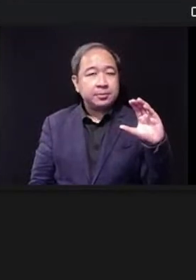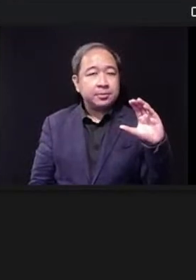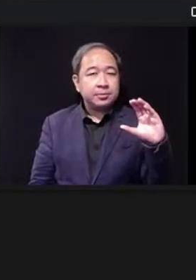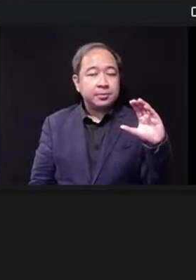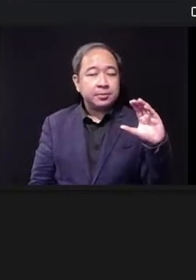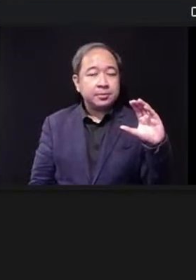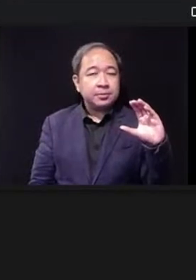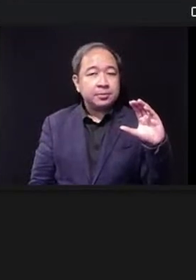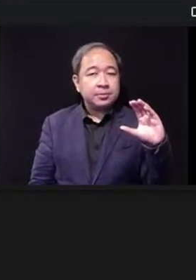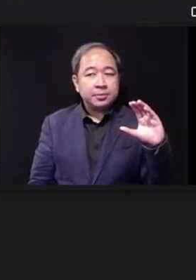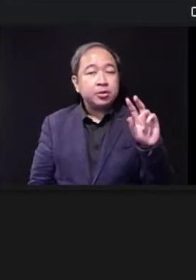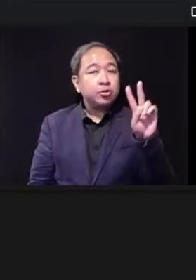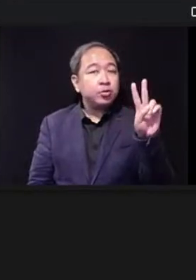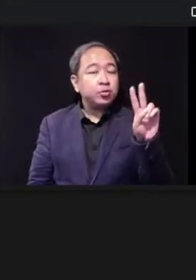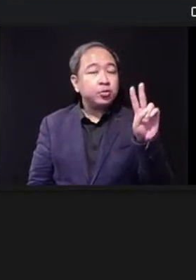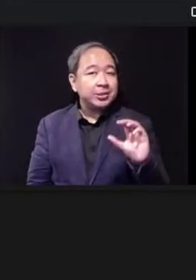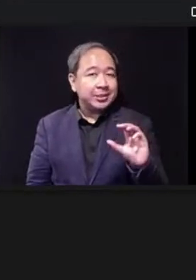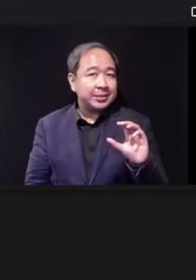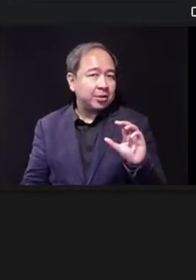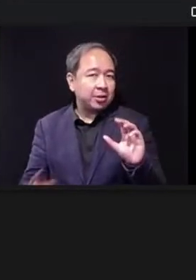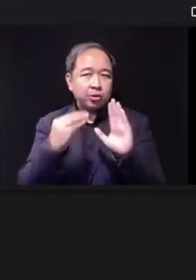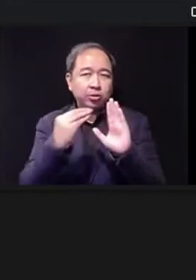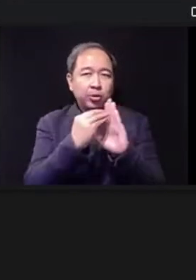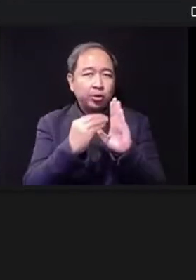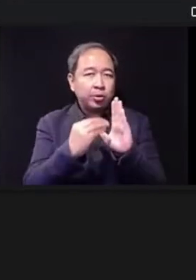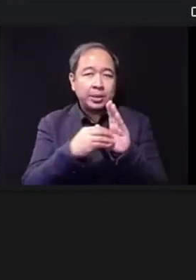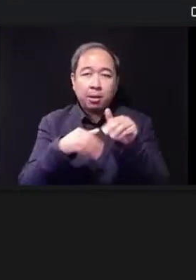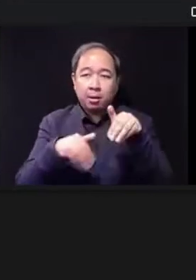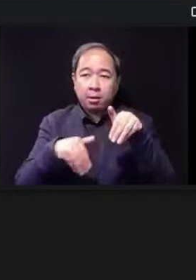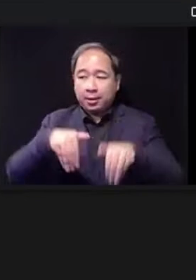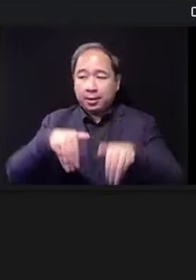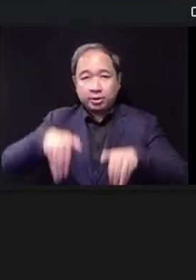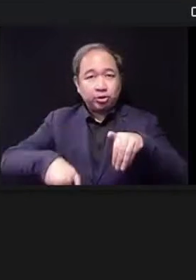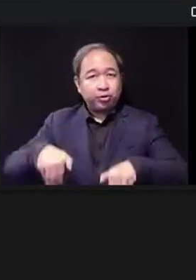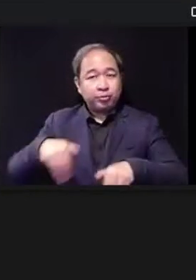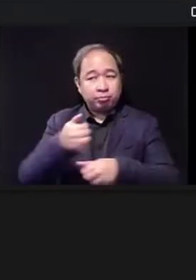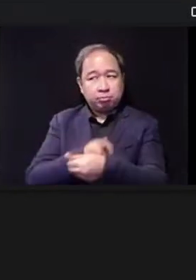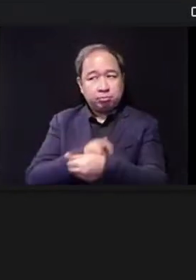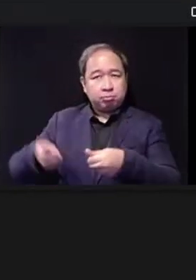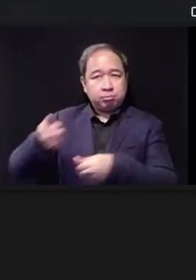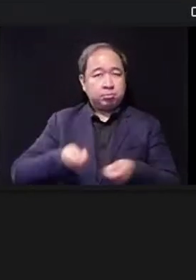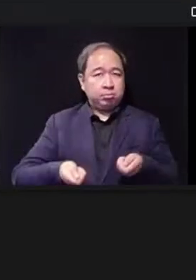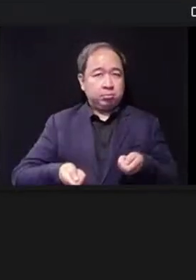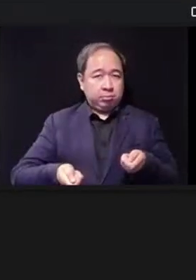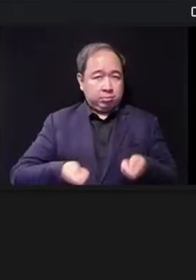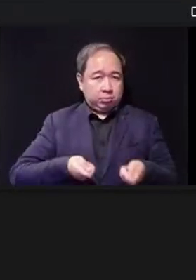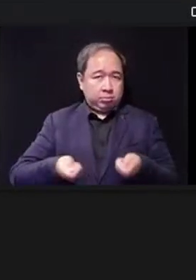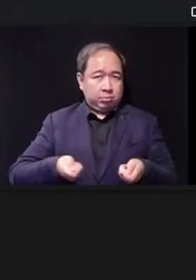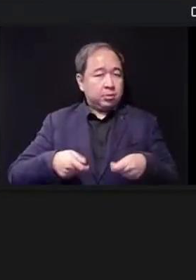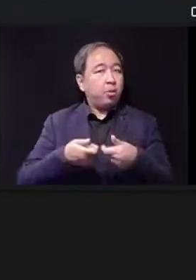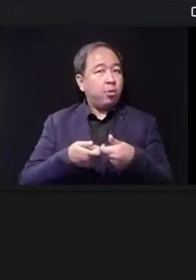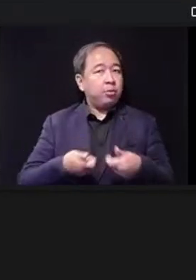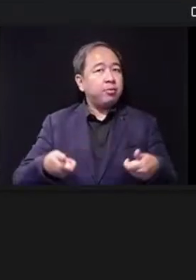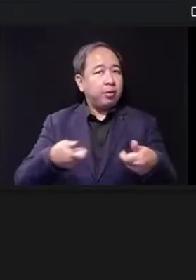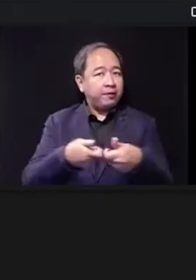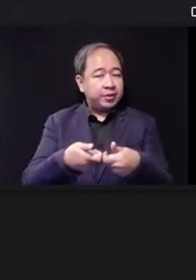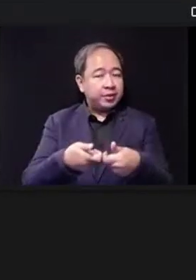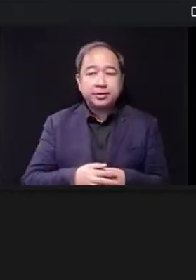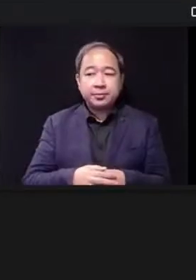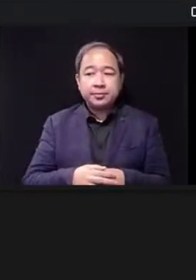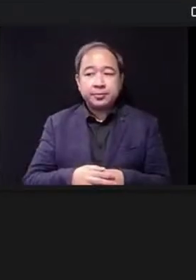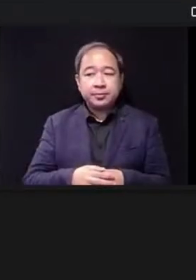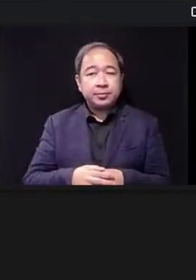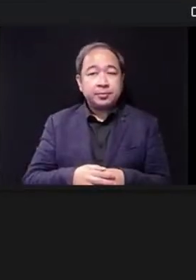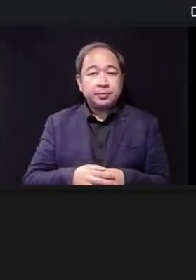the documentation of the election of the officers of the conference. And the Bureau